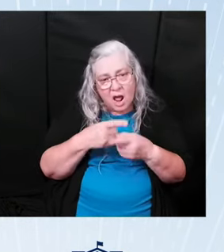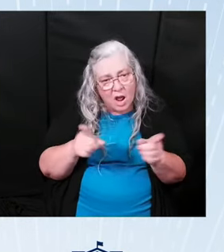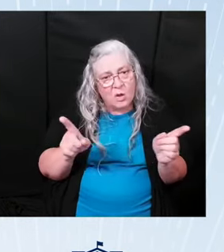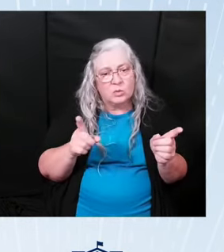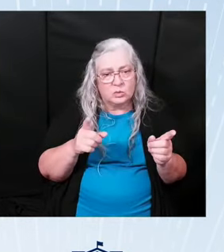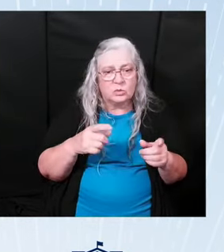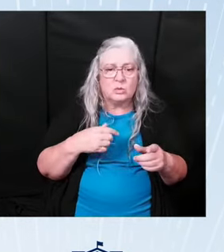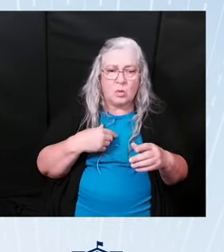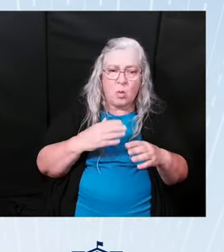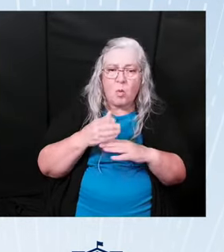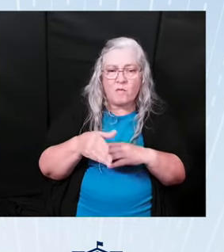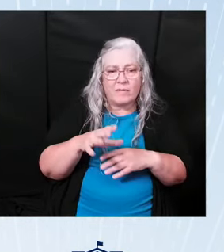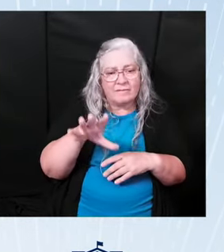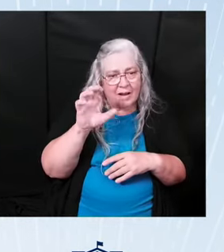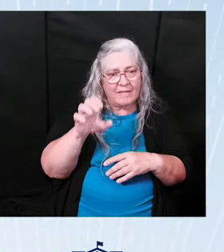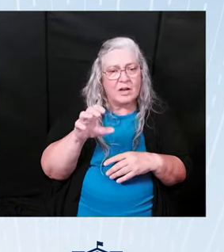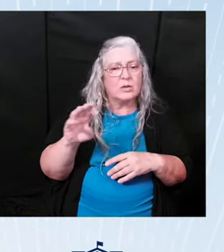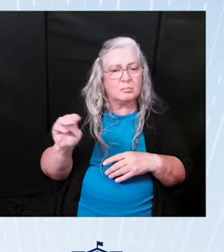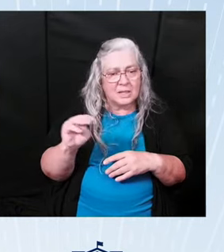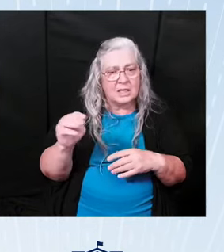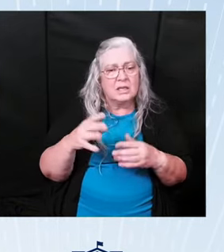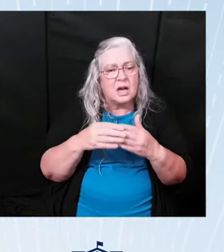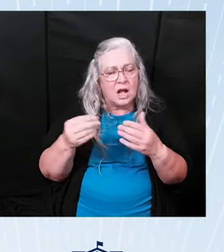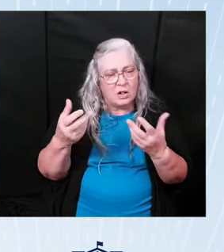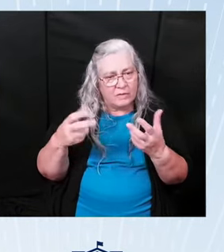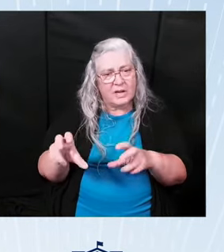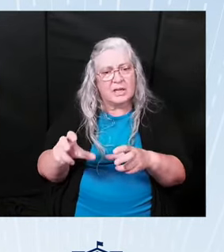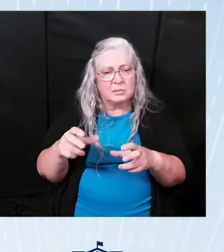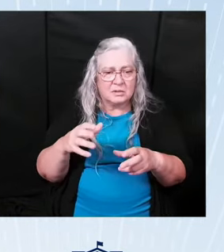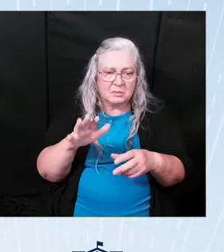investment. I actually think the total number was about 750, but who's counting?